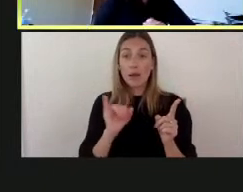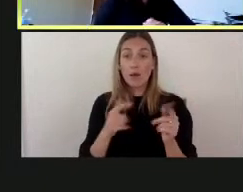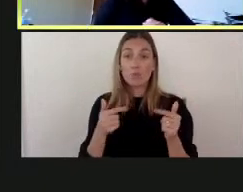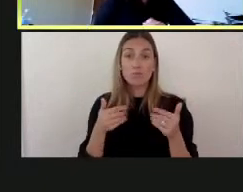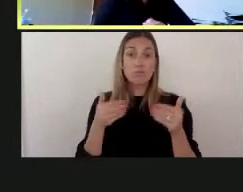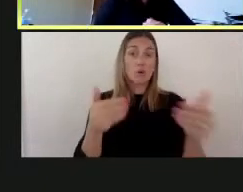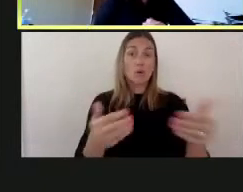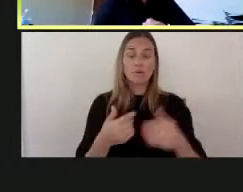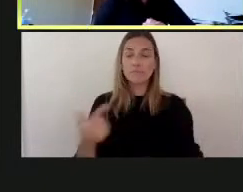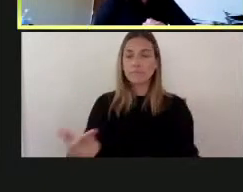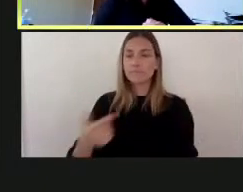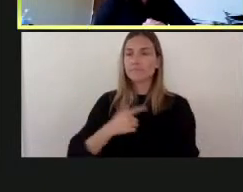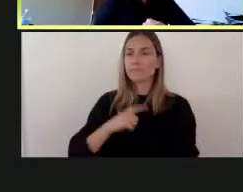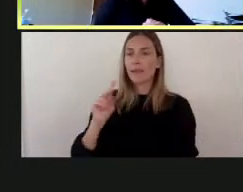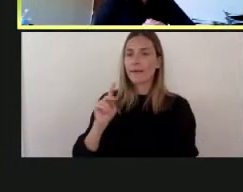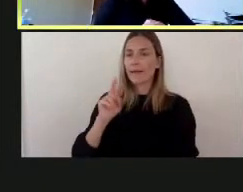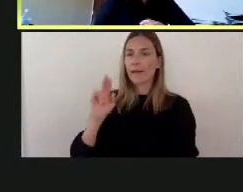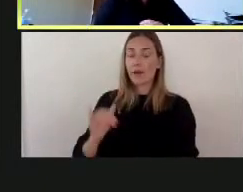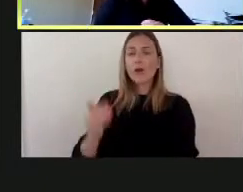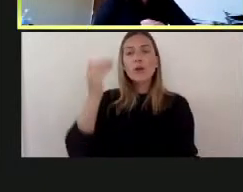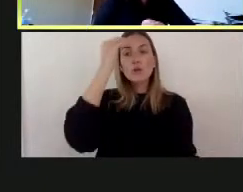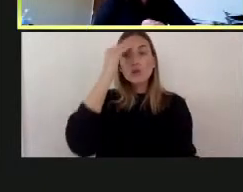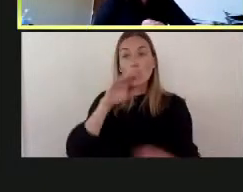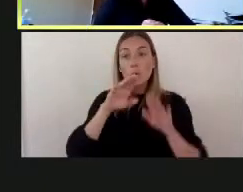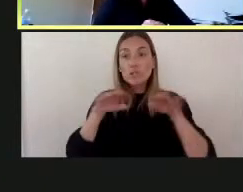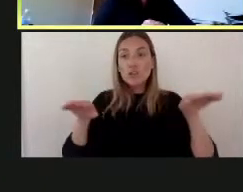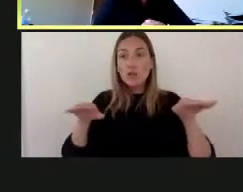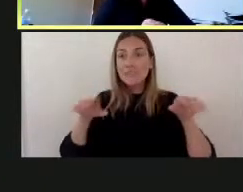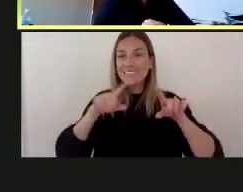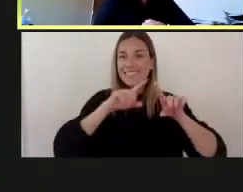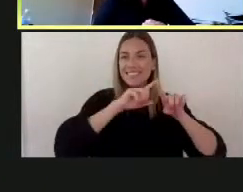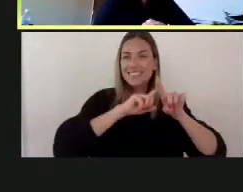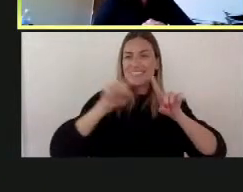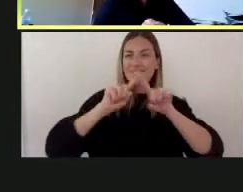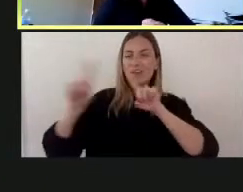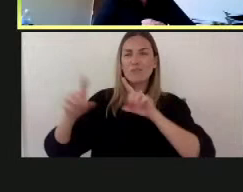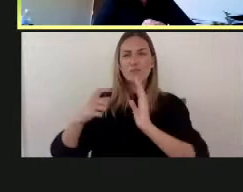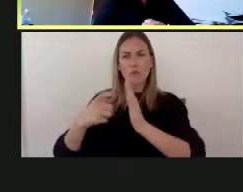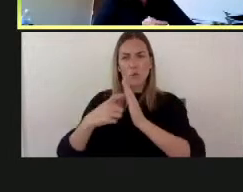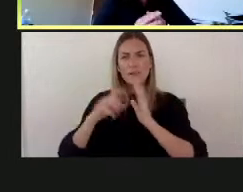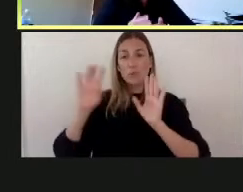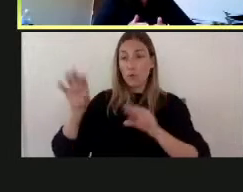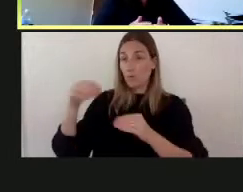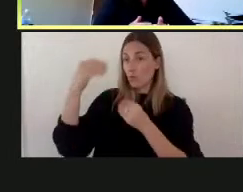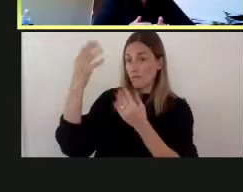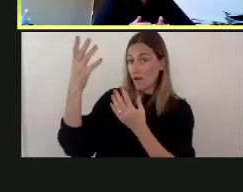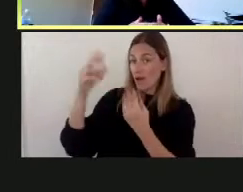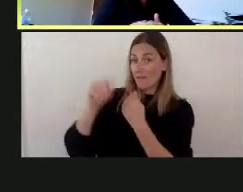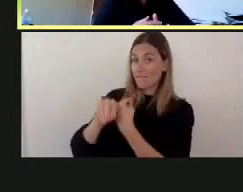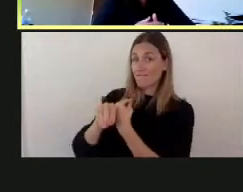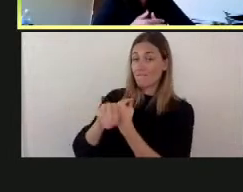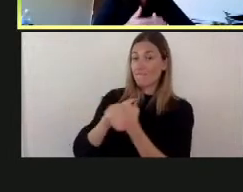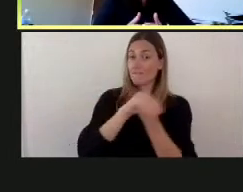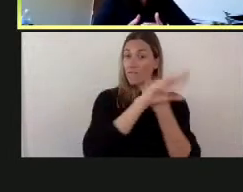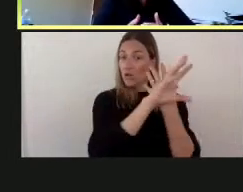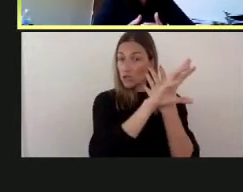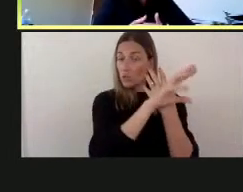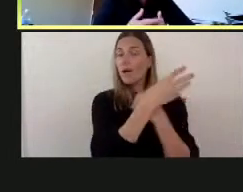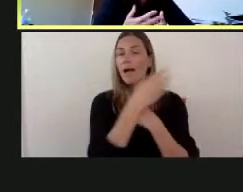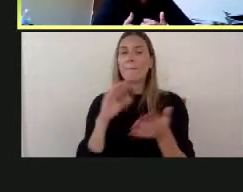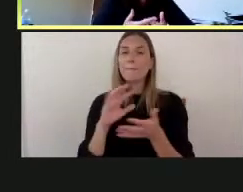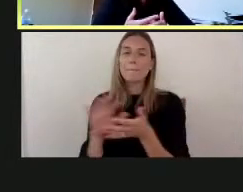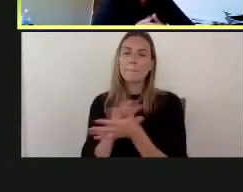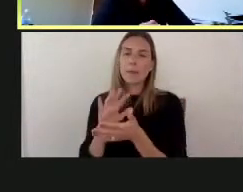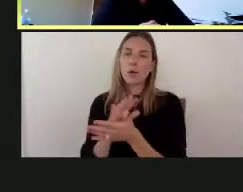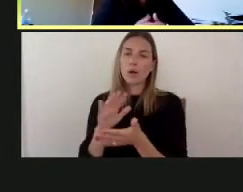so knowing that children all learn differently and have different needs, we provide both a virtual and like a paper packet option for when that